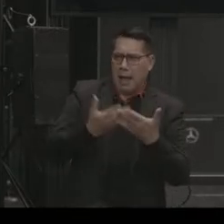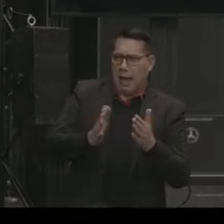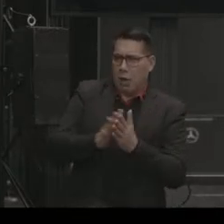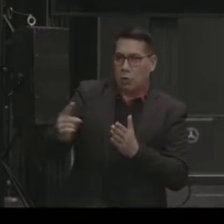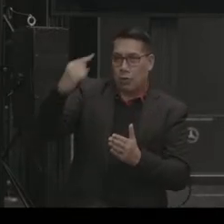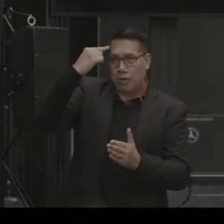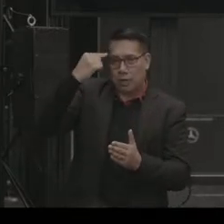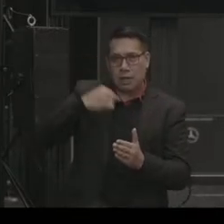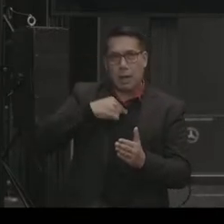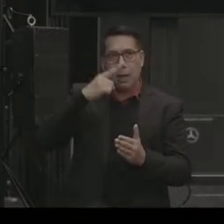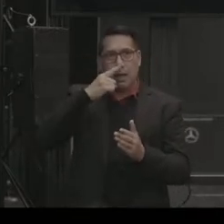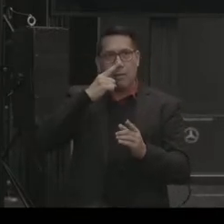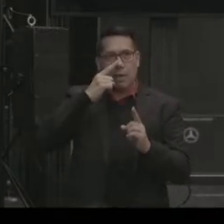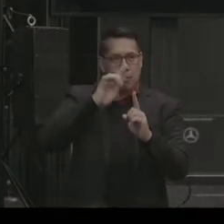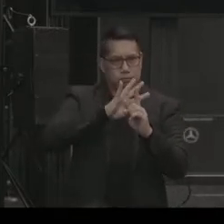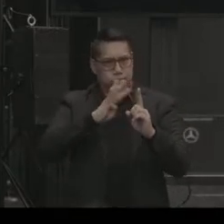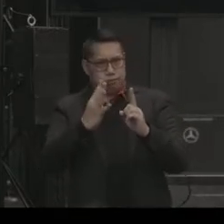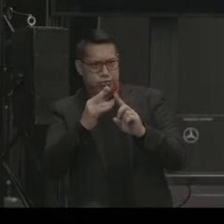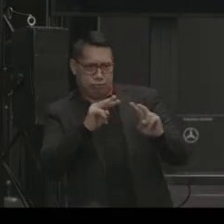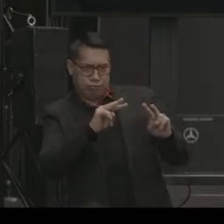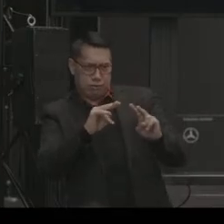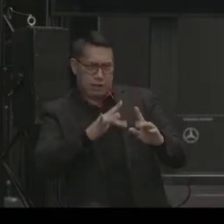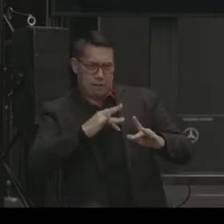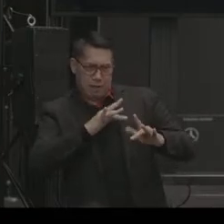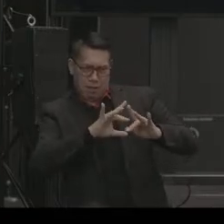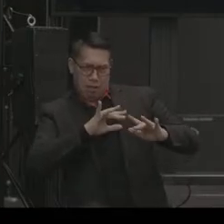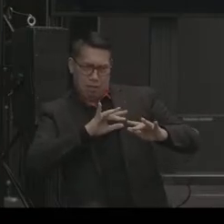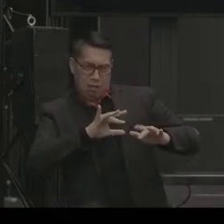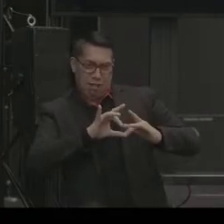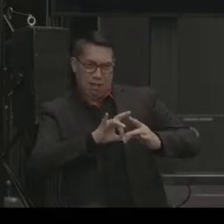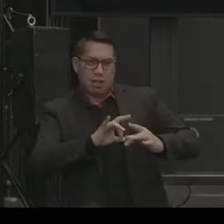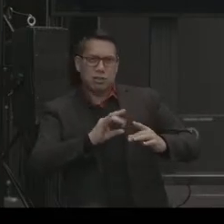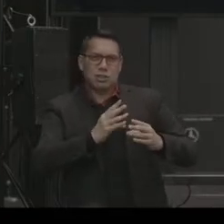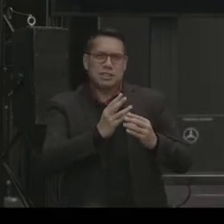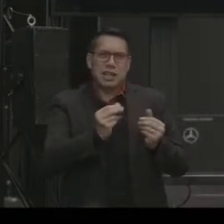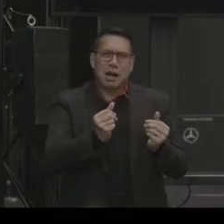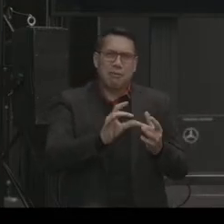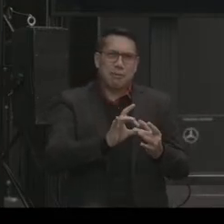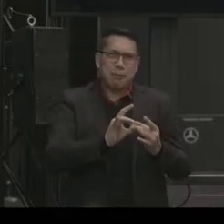think people are resonating with it so much? Like, it's tapping into some